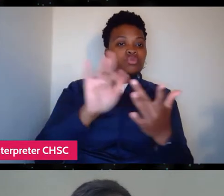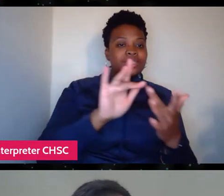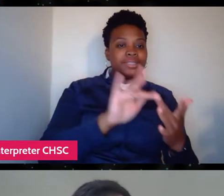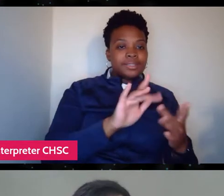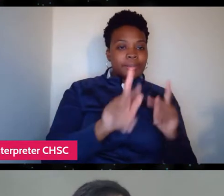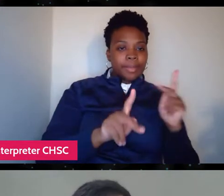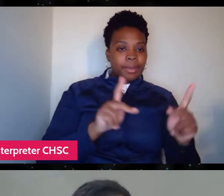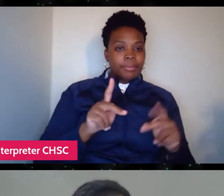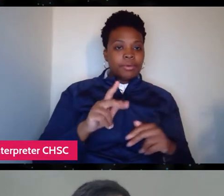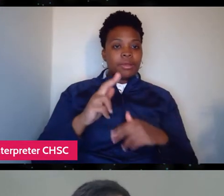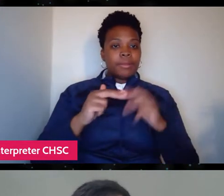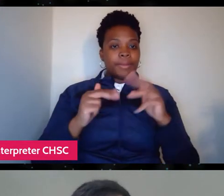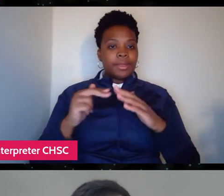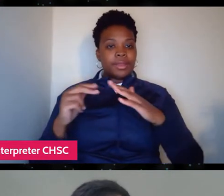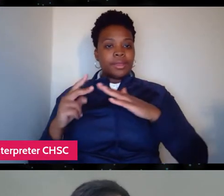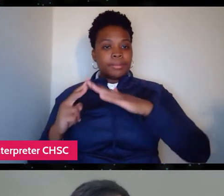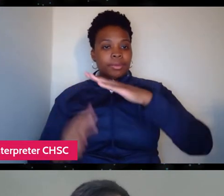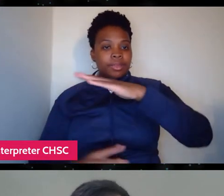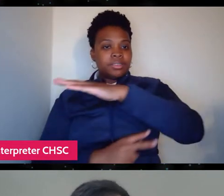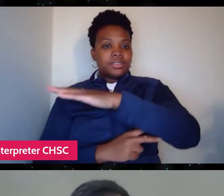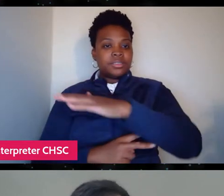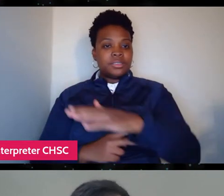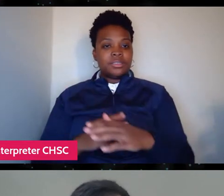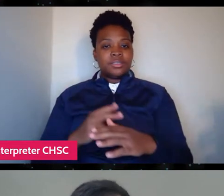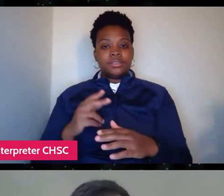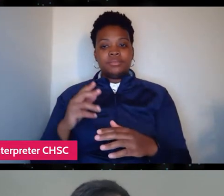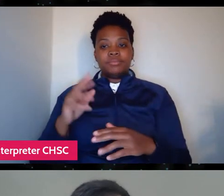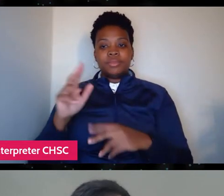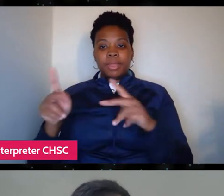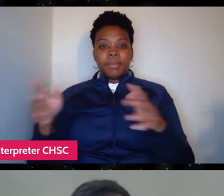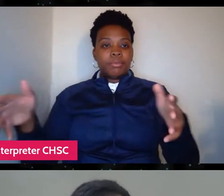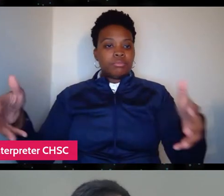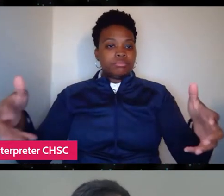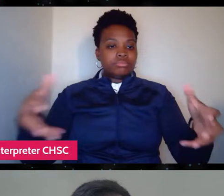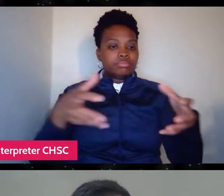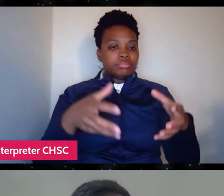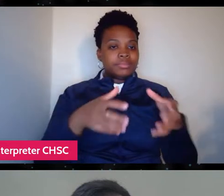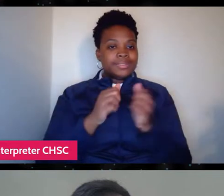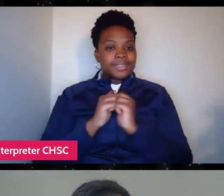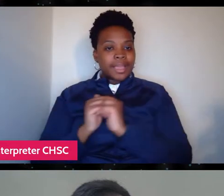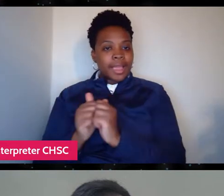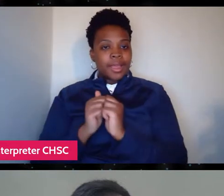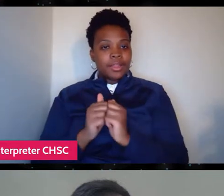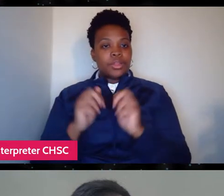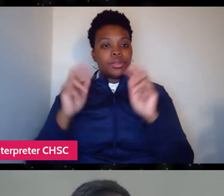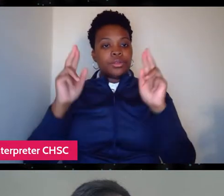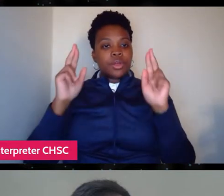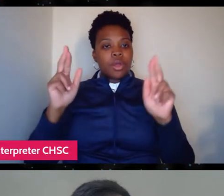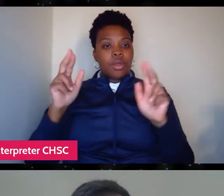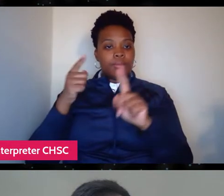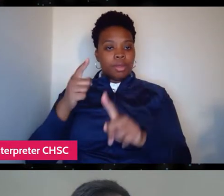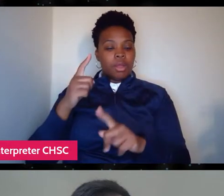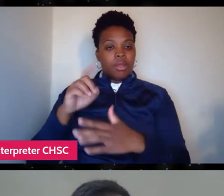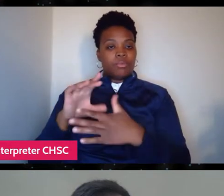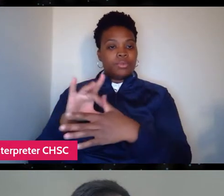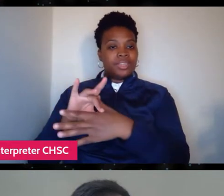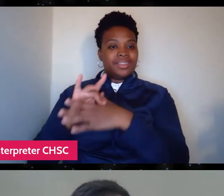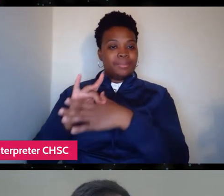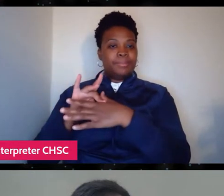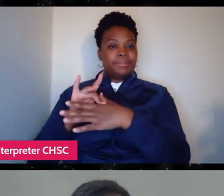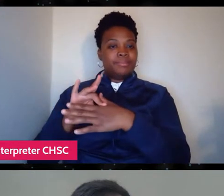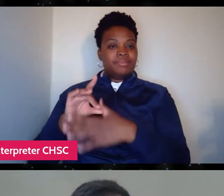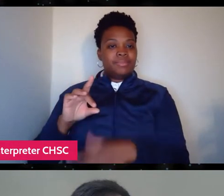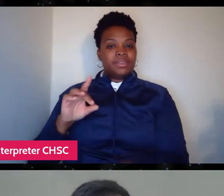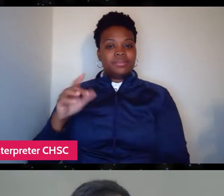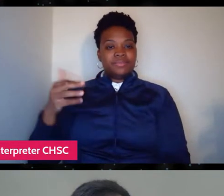building bridges, for bringing people together. And the hope and the goal with Meet the Future, which has already started